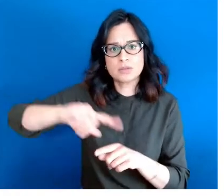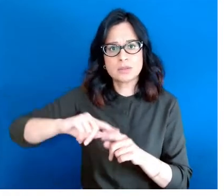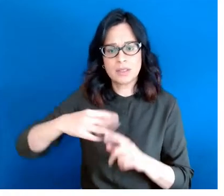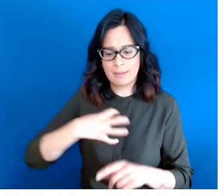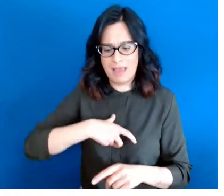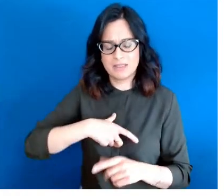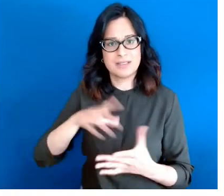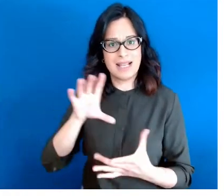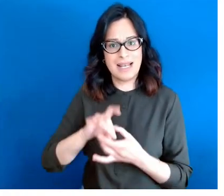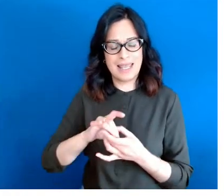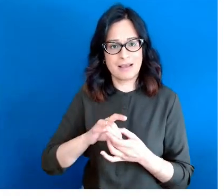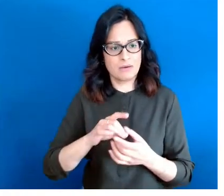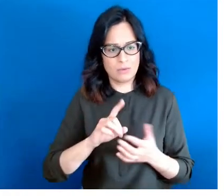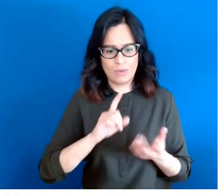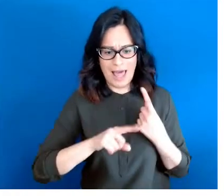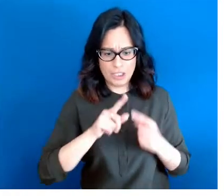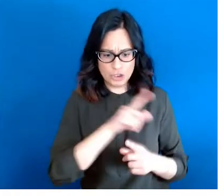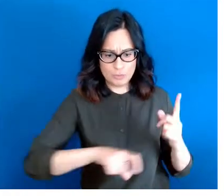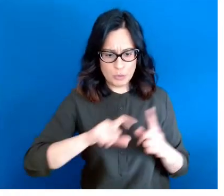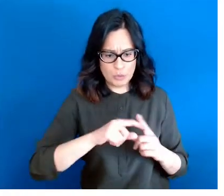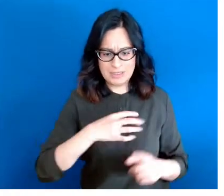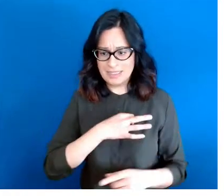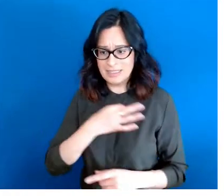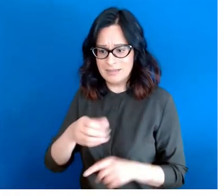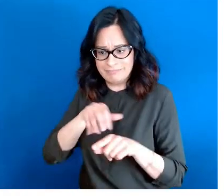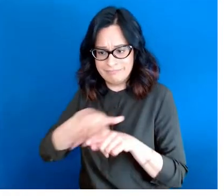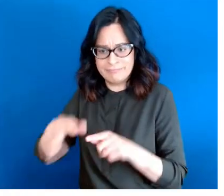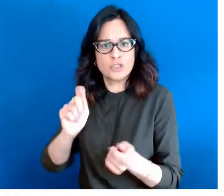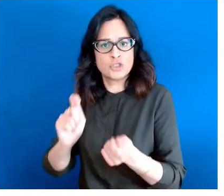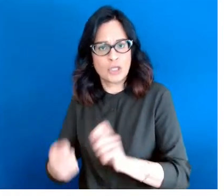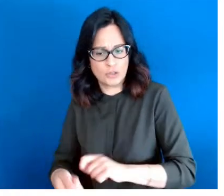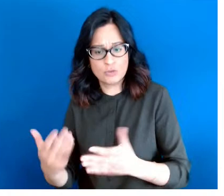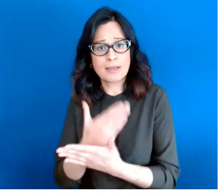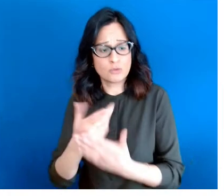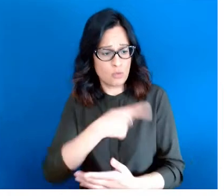allergy community and influence change to improve quality of life.